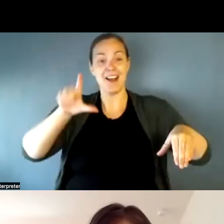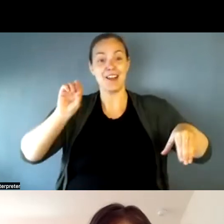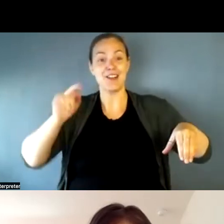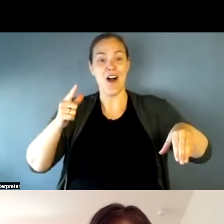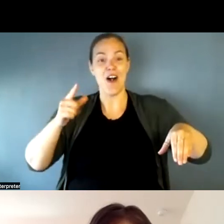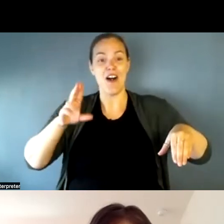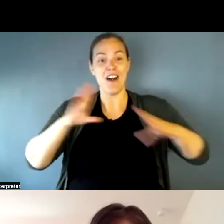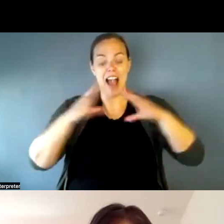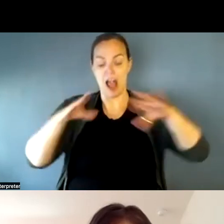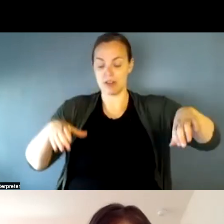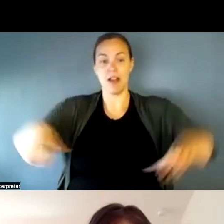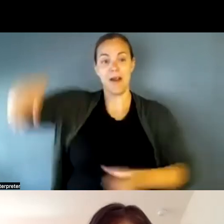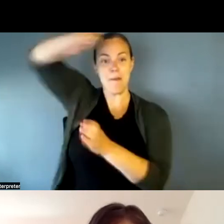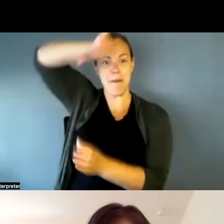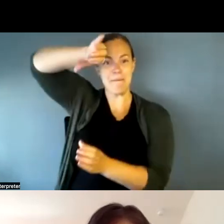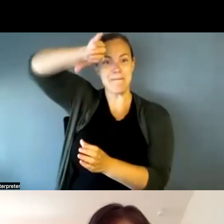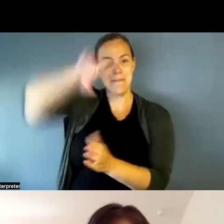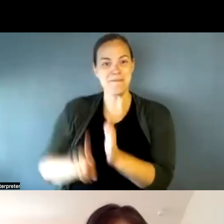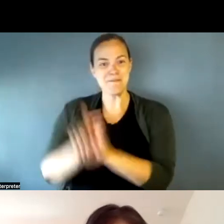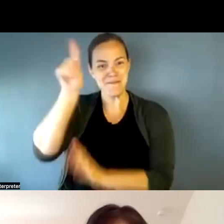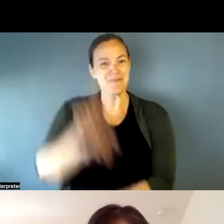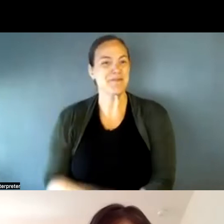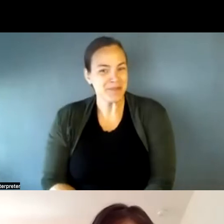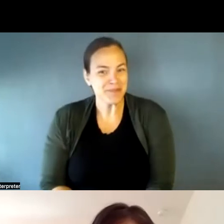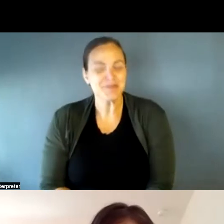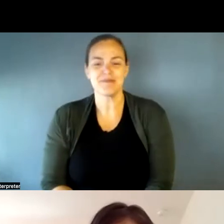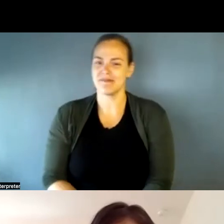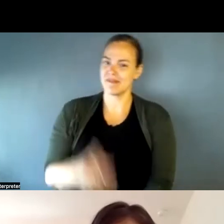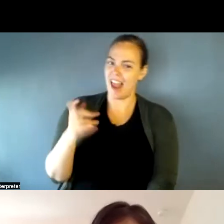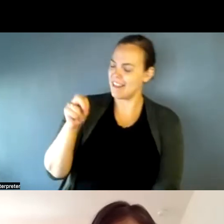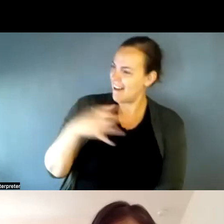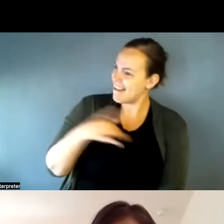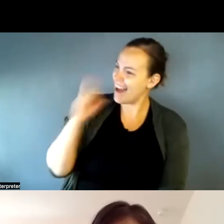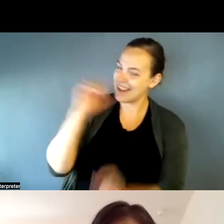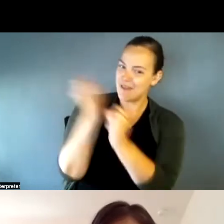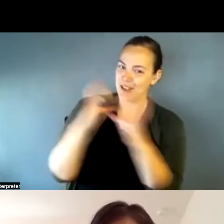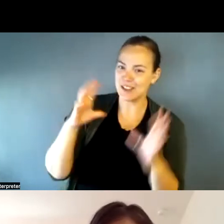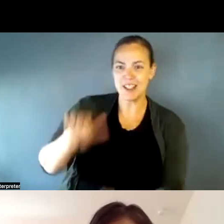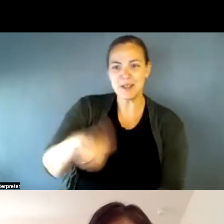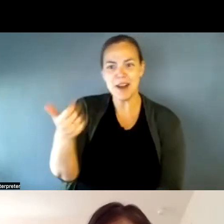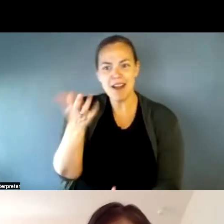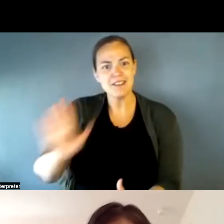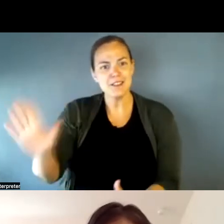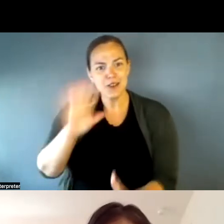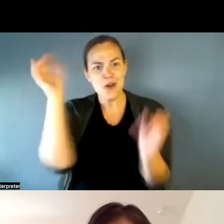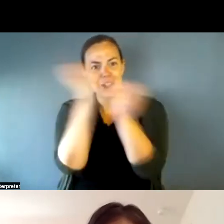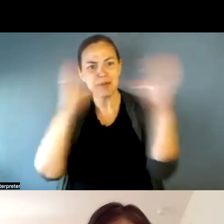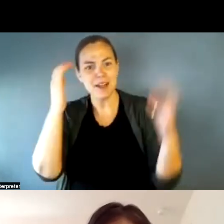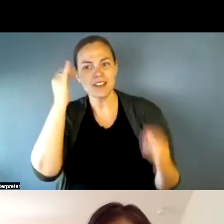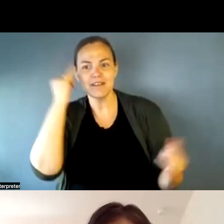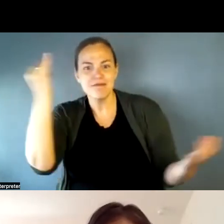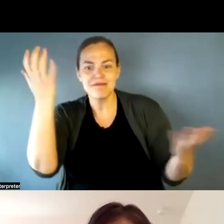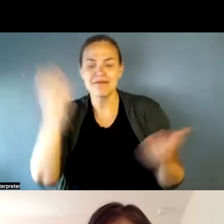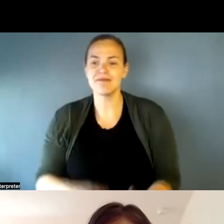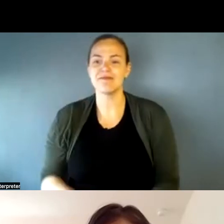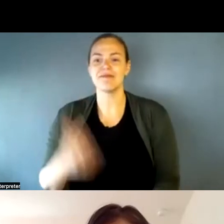end. That's great. Yeah, I like this vision. Yeah, anybody else want to take a stab of how you imagine the future? So I'd